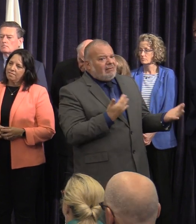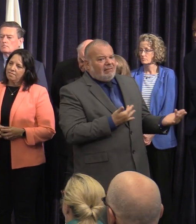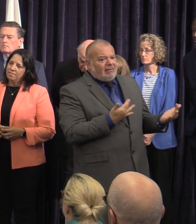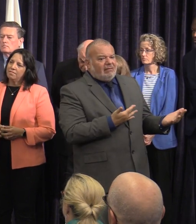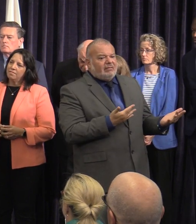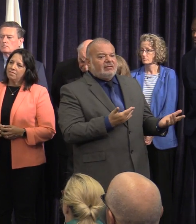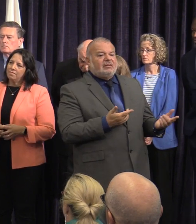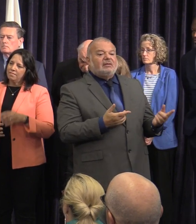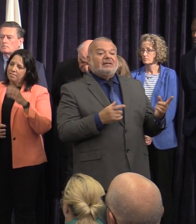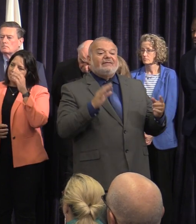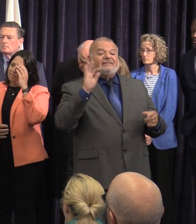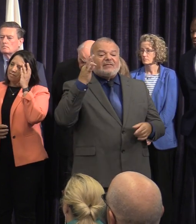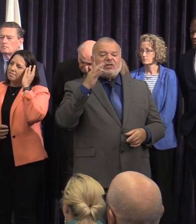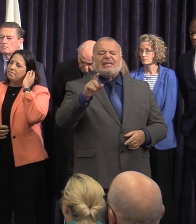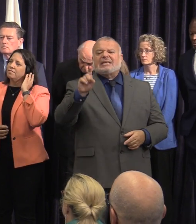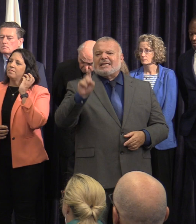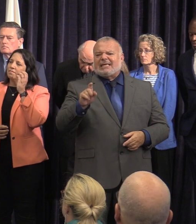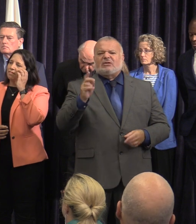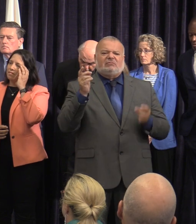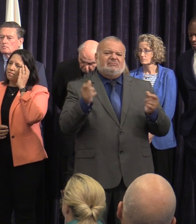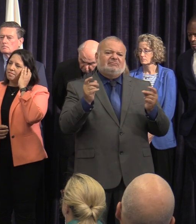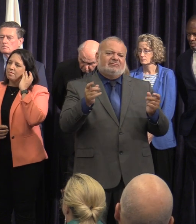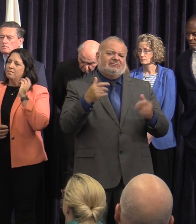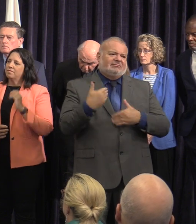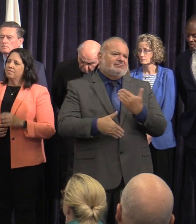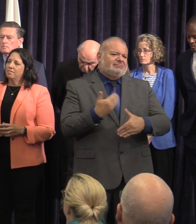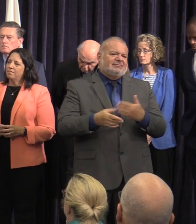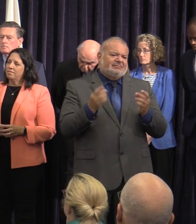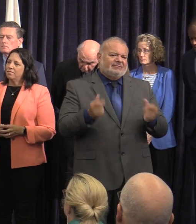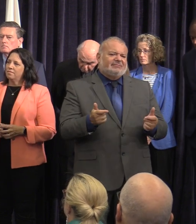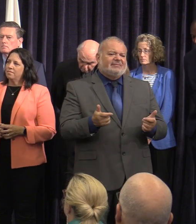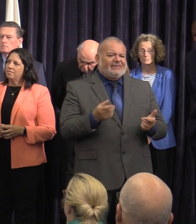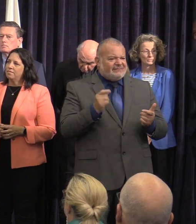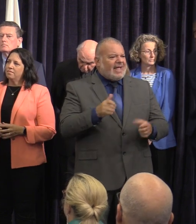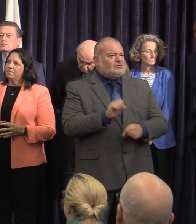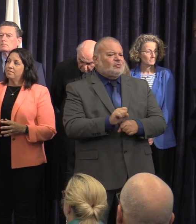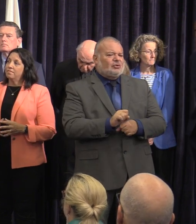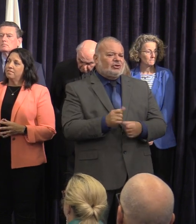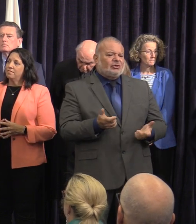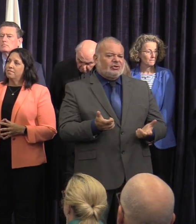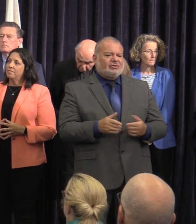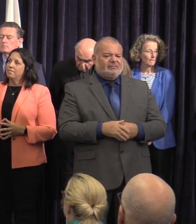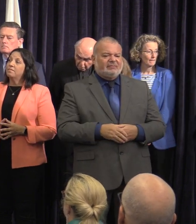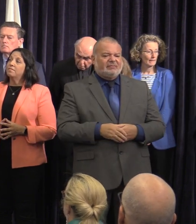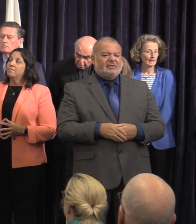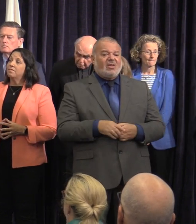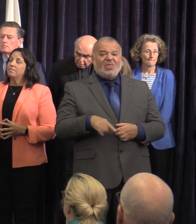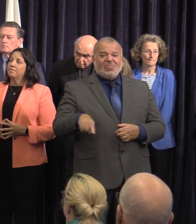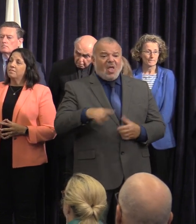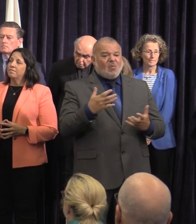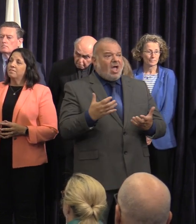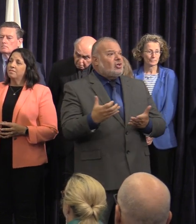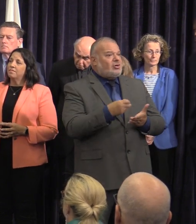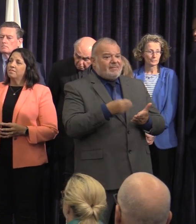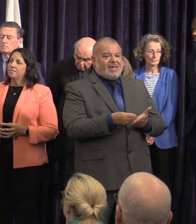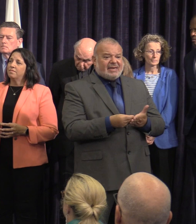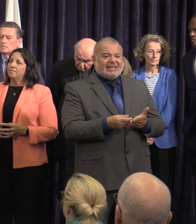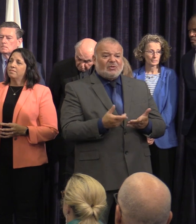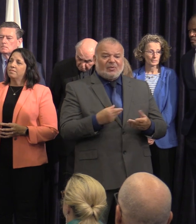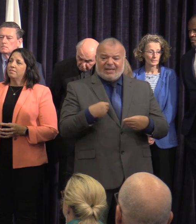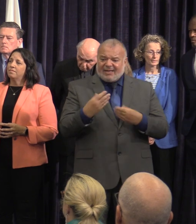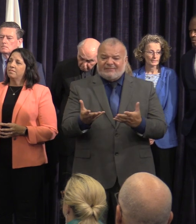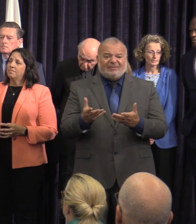up the process, and make people be able to work and provide for themselves. So